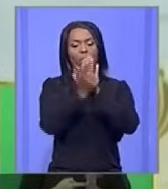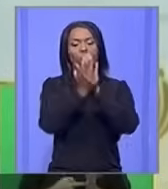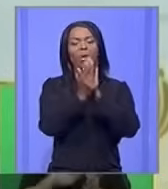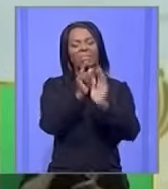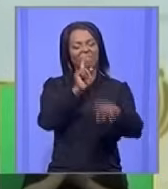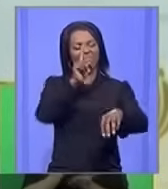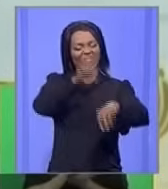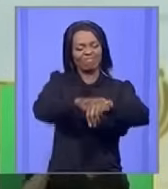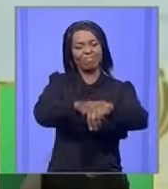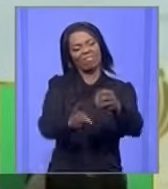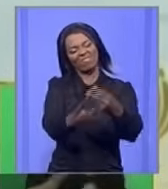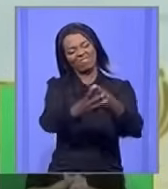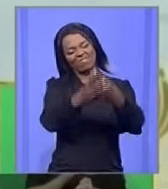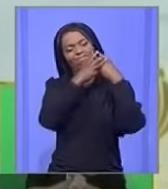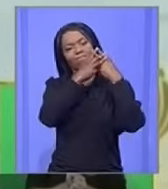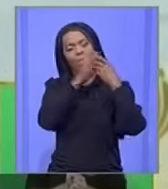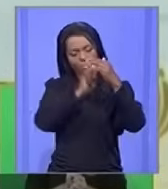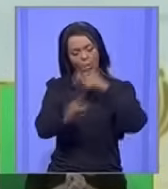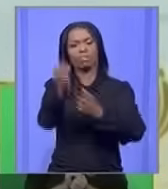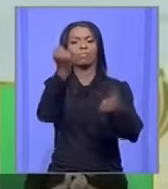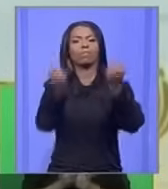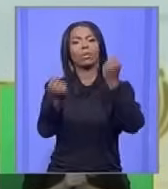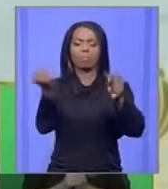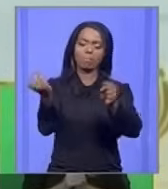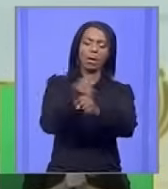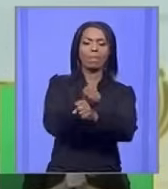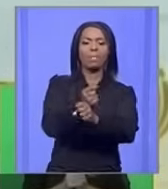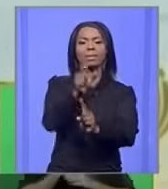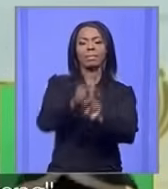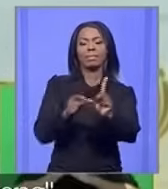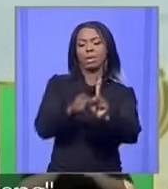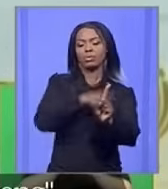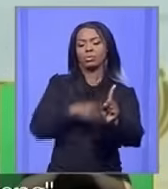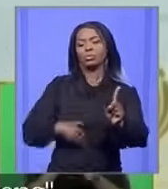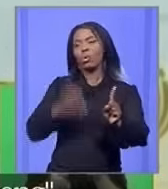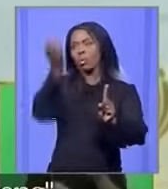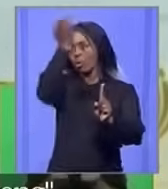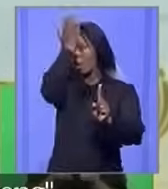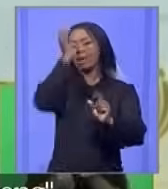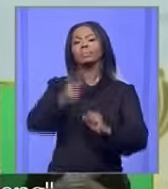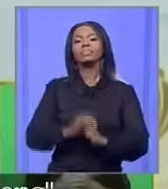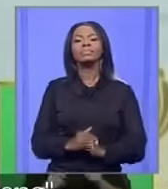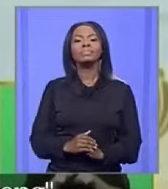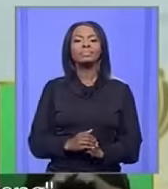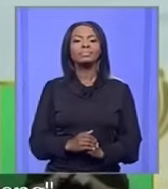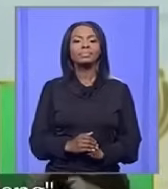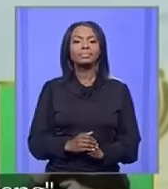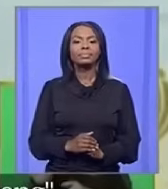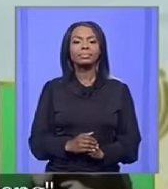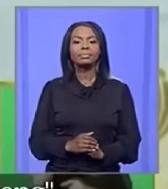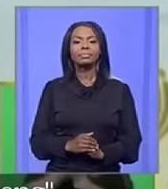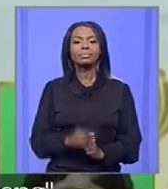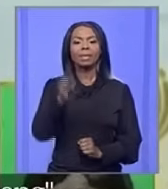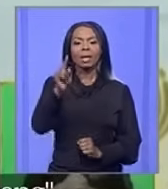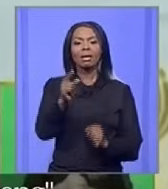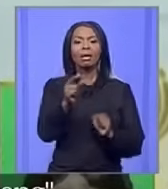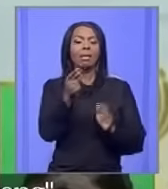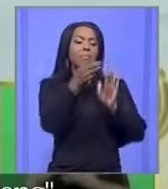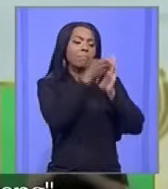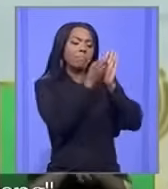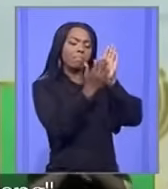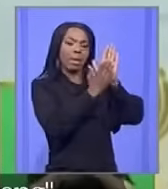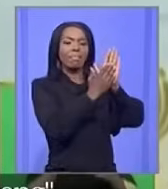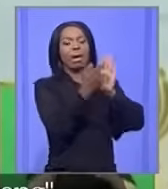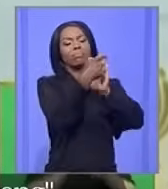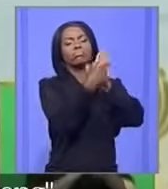for contempt of court in exactly the same way that Mr. Zuma was. So, mark your calendars.